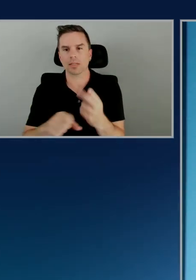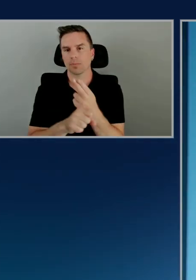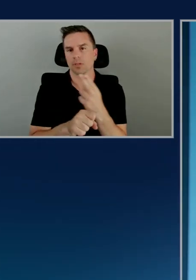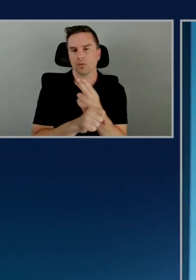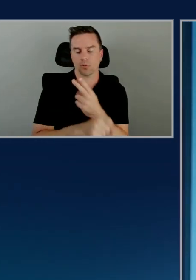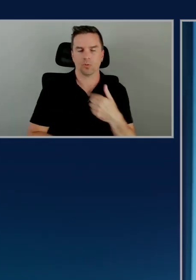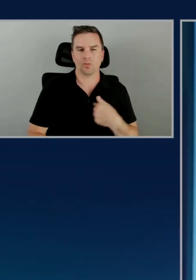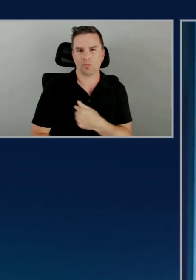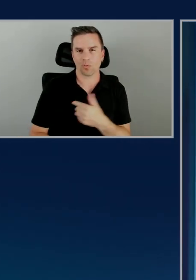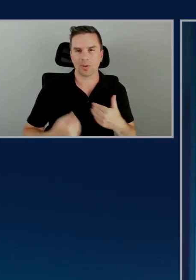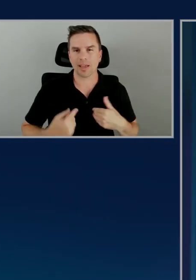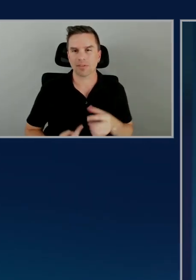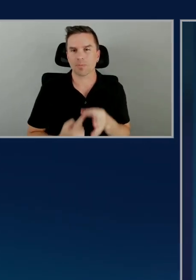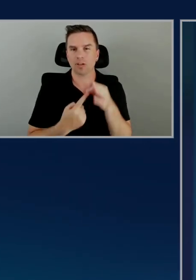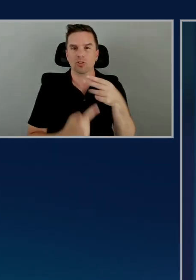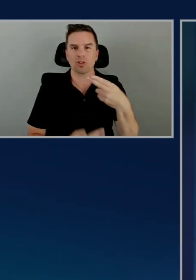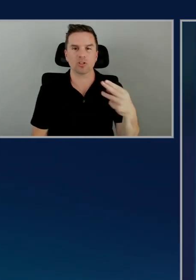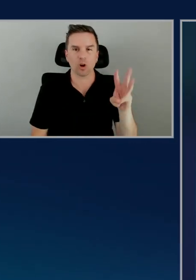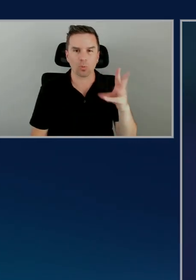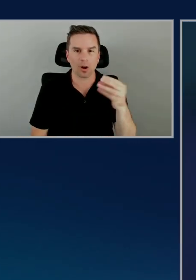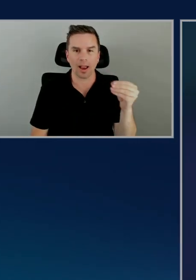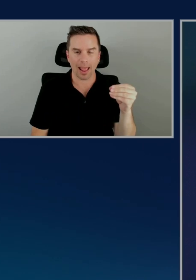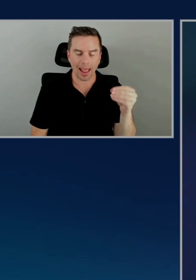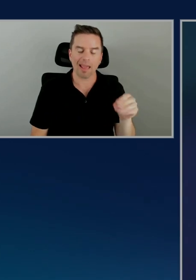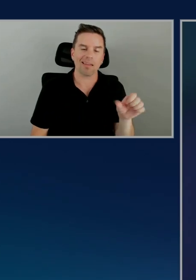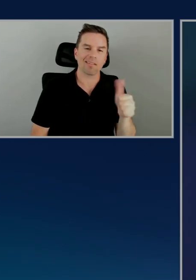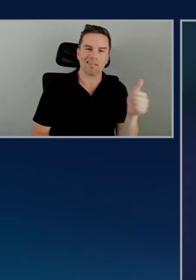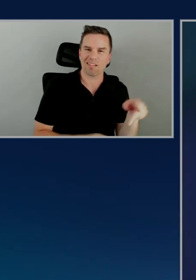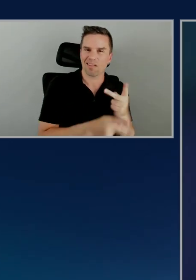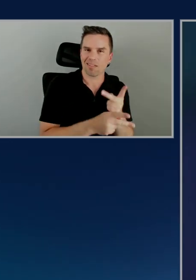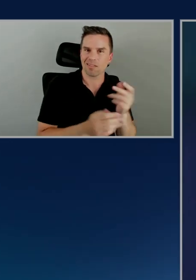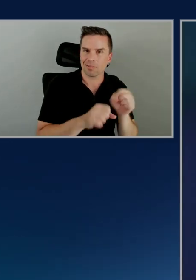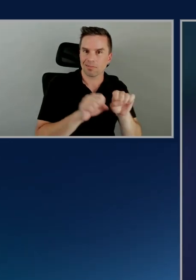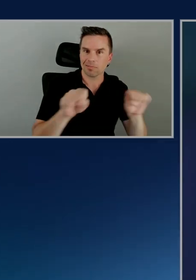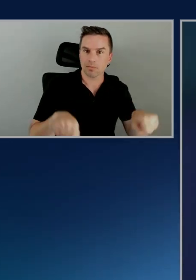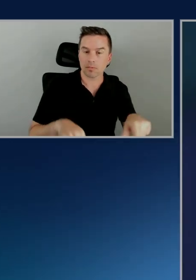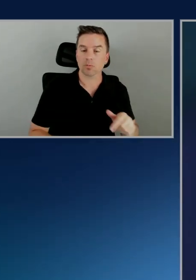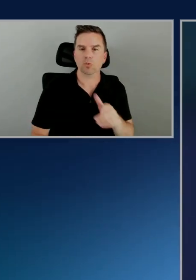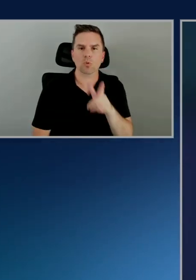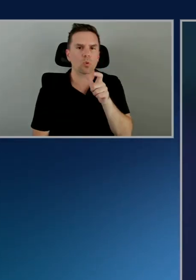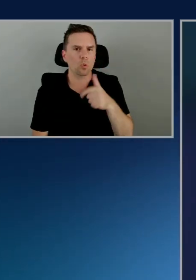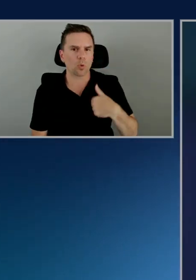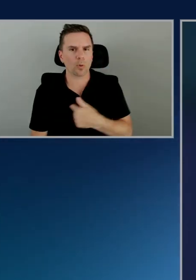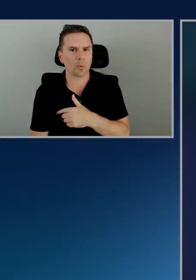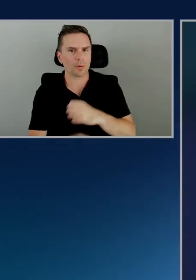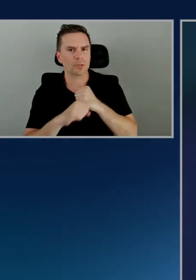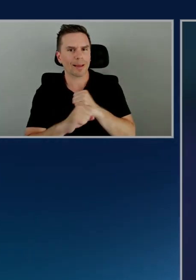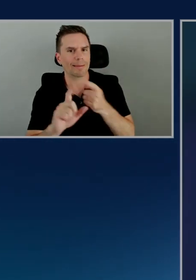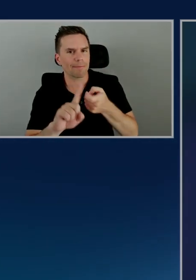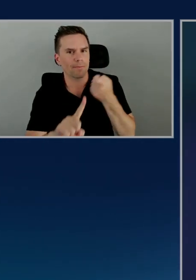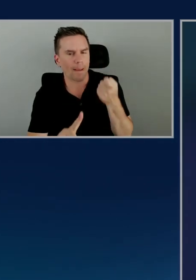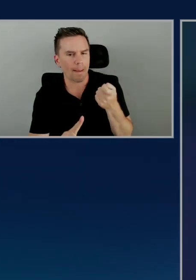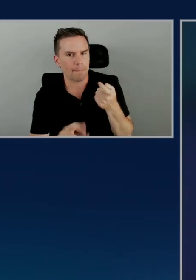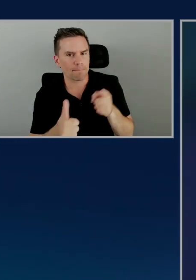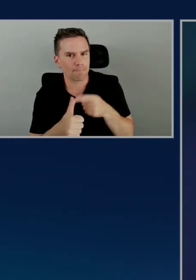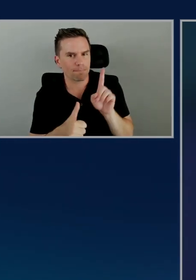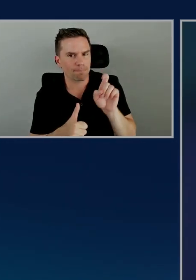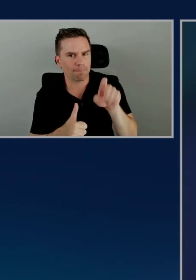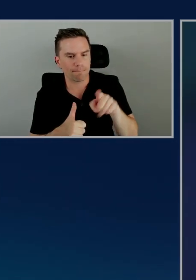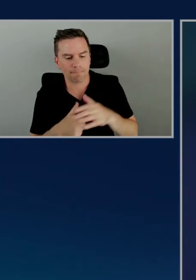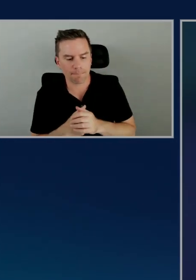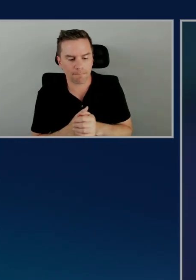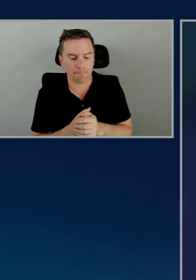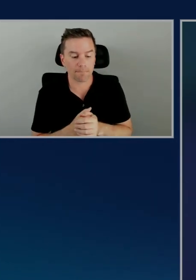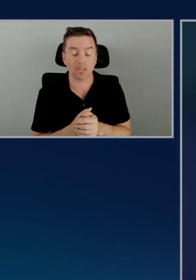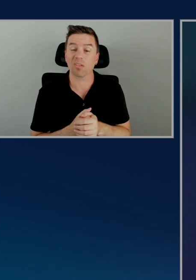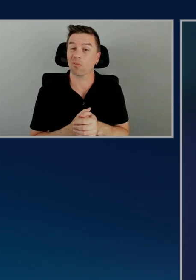hardware and firmware. And naturally, the question becomes, now, who are we protecting it from, right? Mm-hmm. When it comes to that,